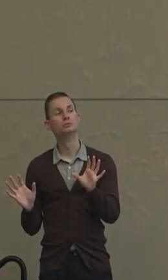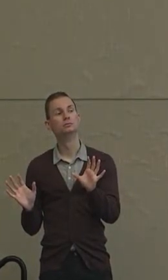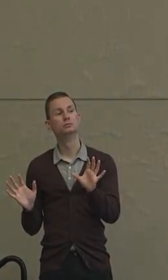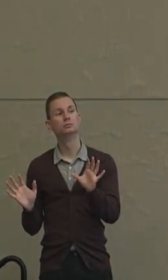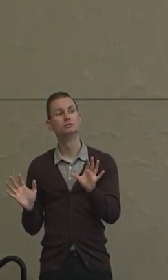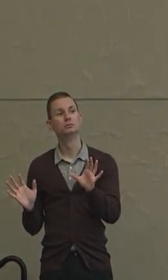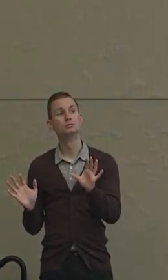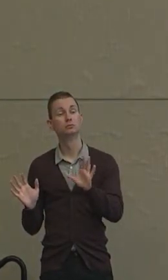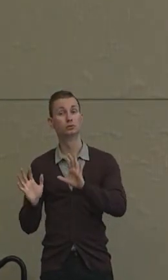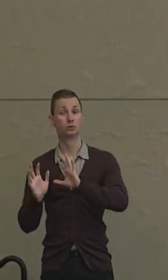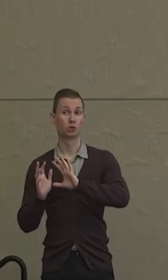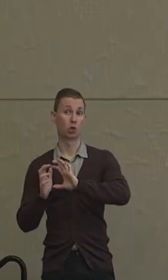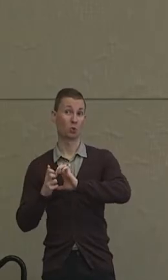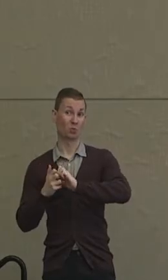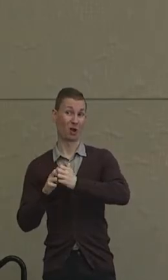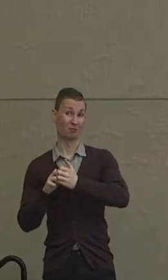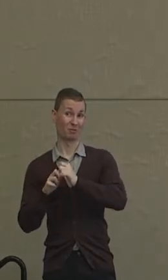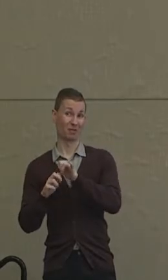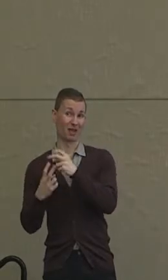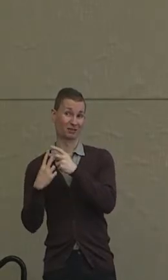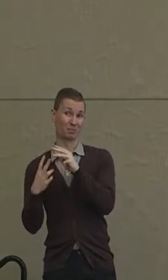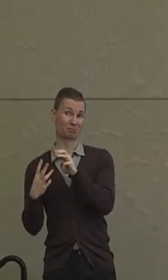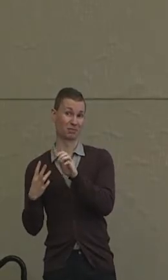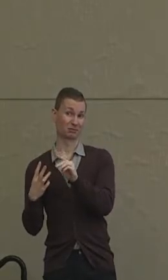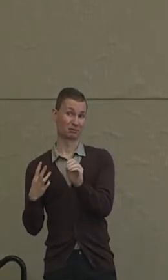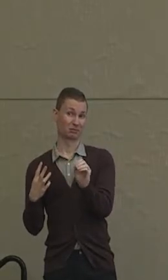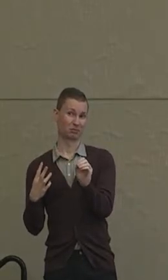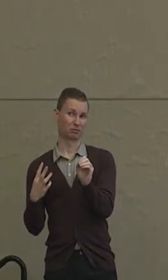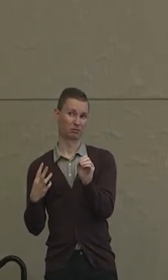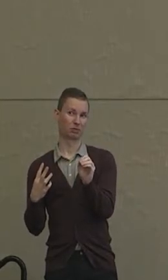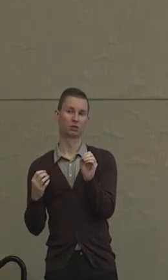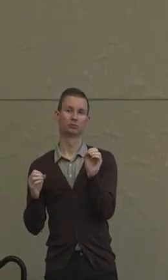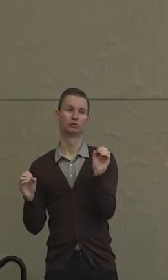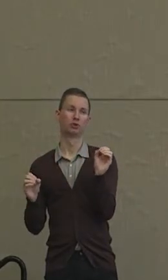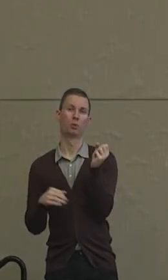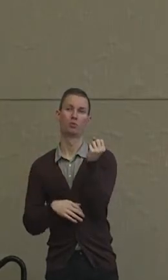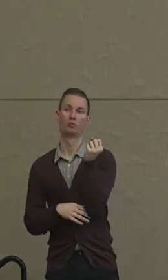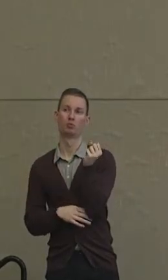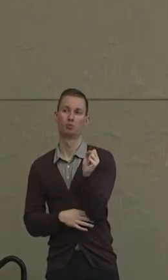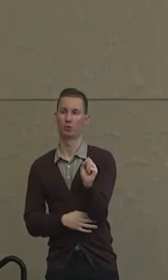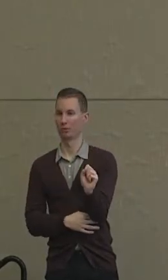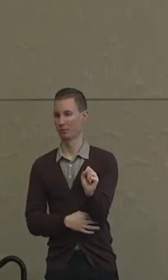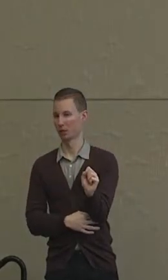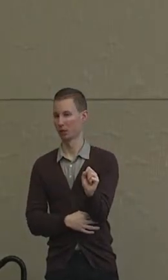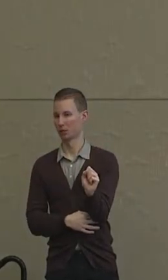the problem with Me Too is that there's no movement.